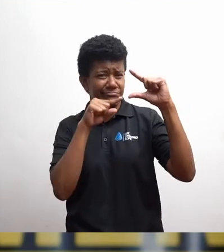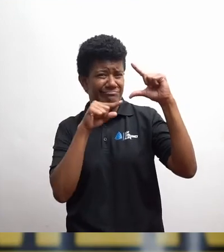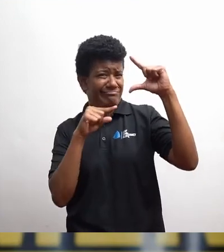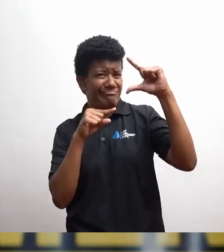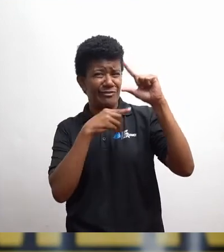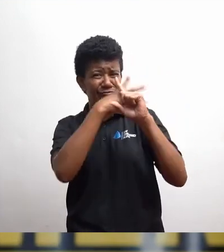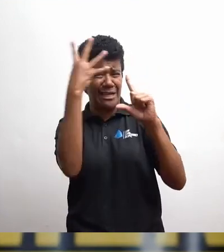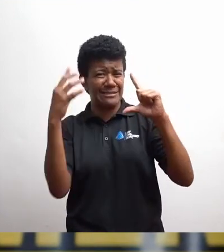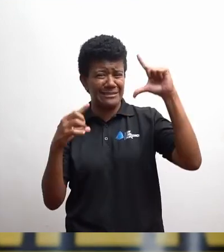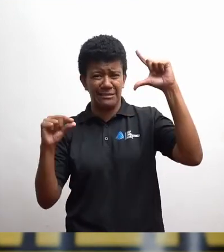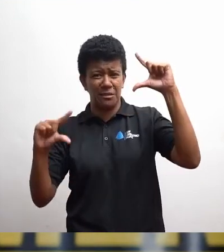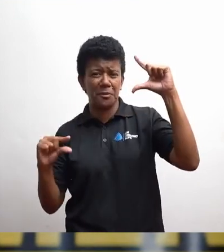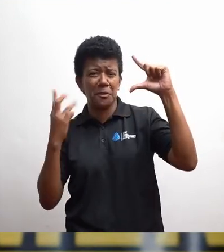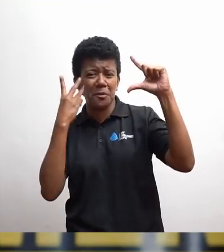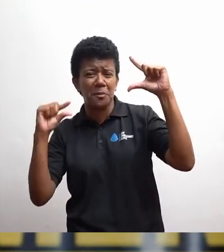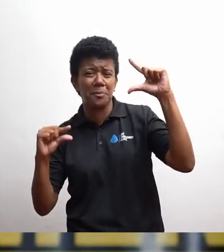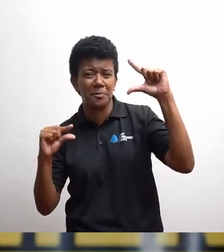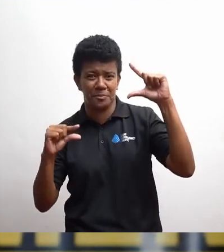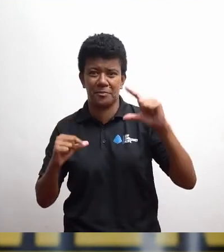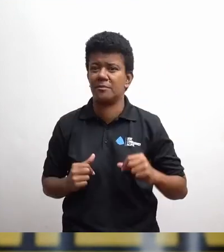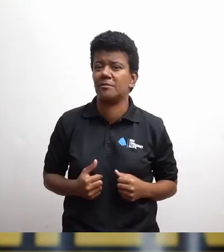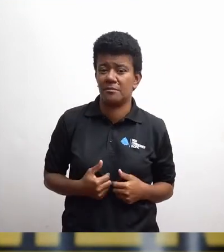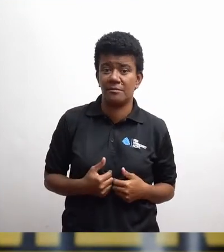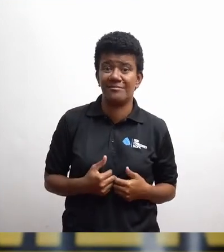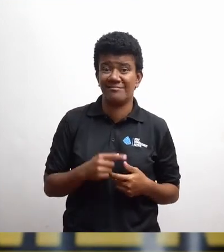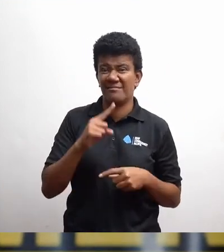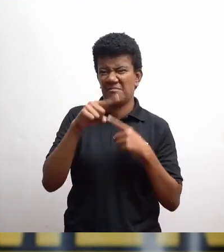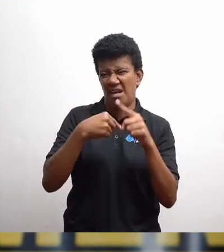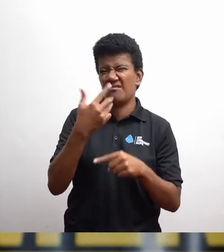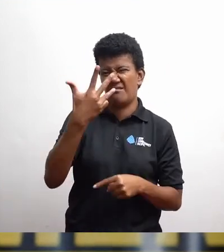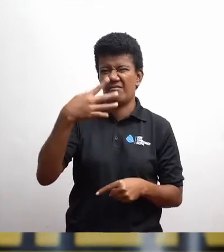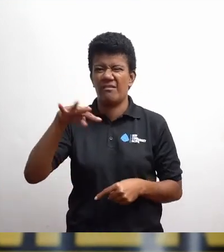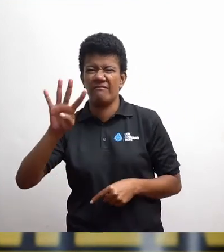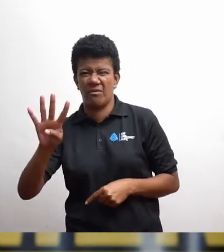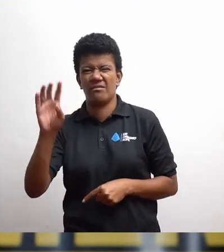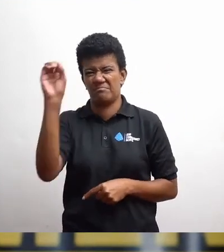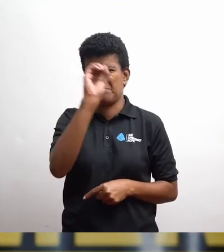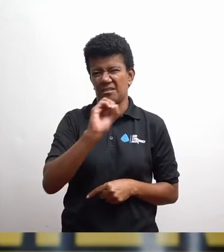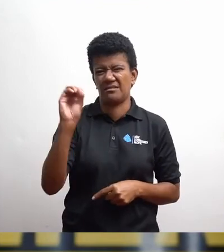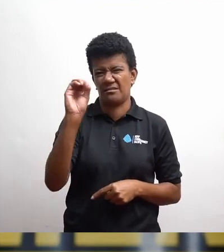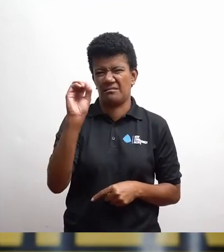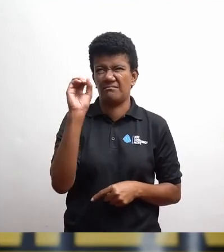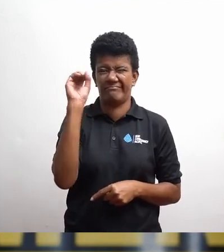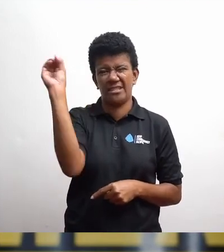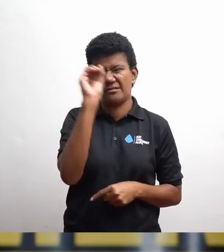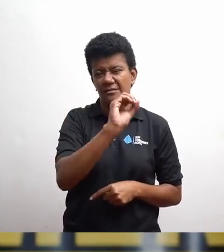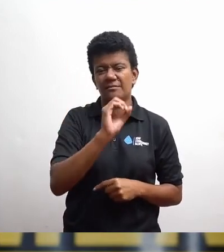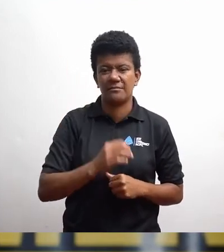national survey we did was 84%, say that they have had